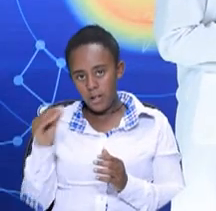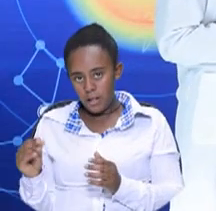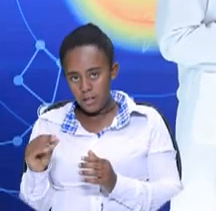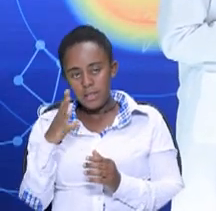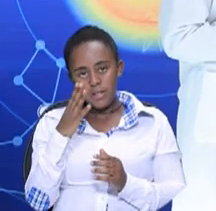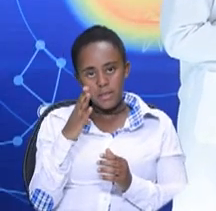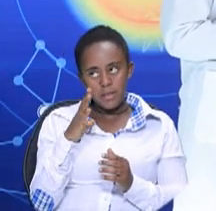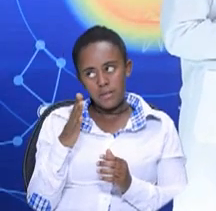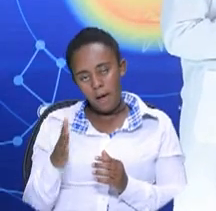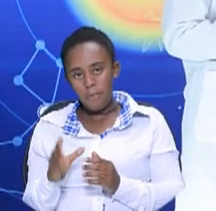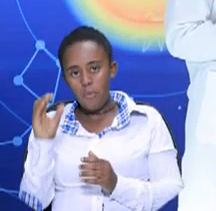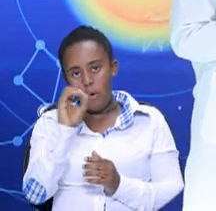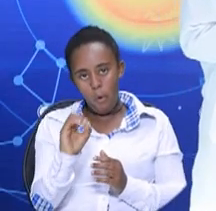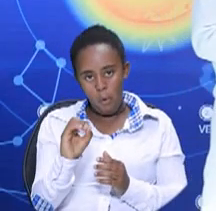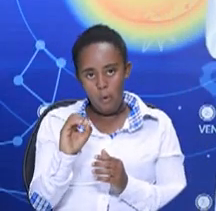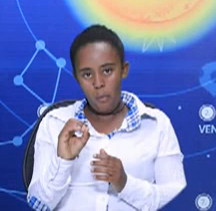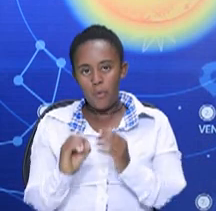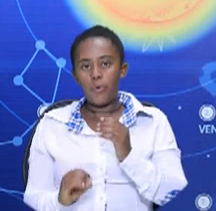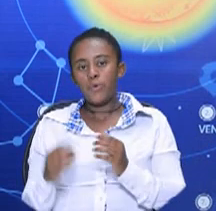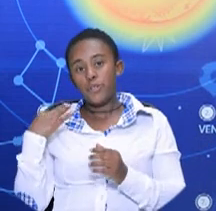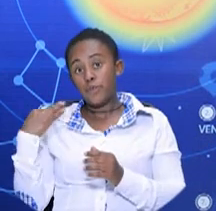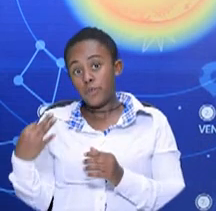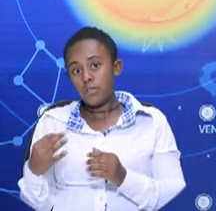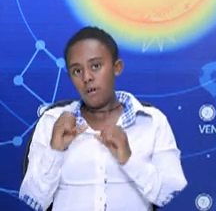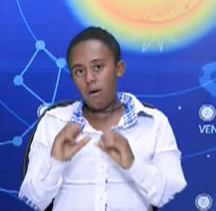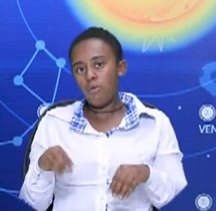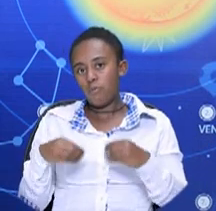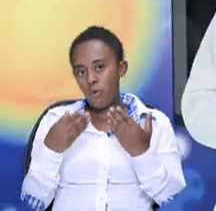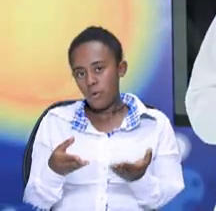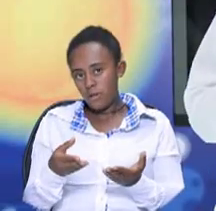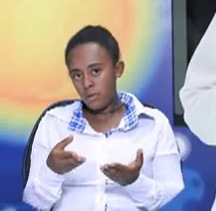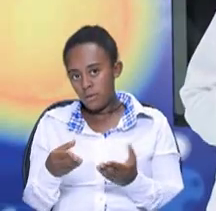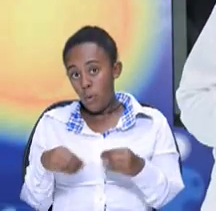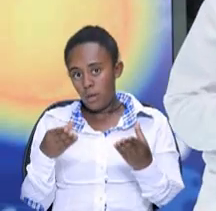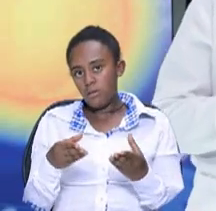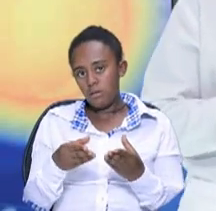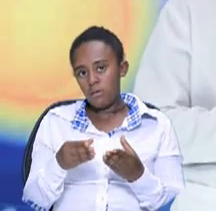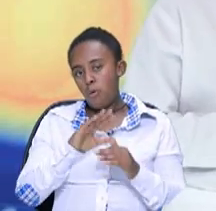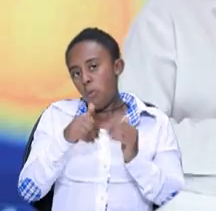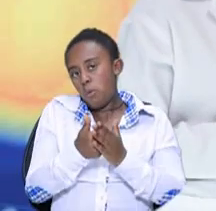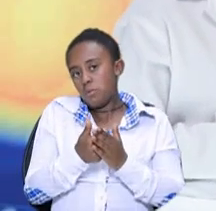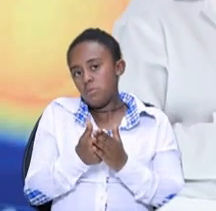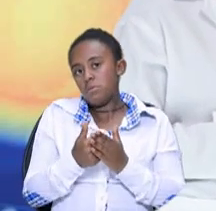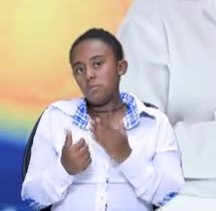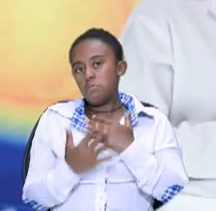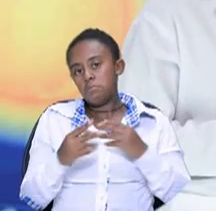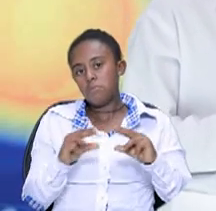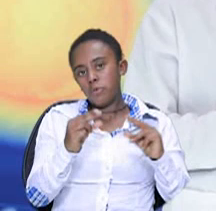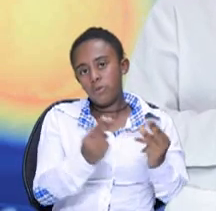And type O individual can donate blood for all type of blood